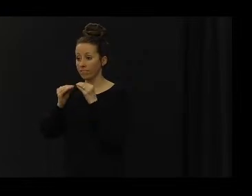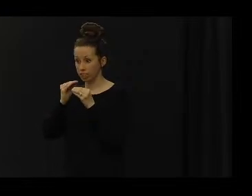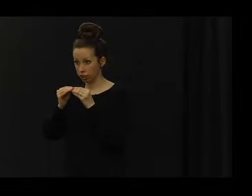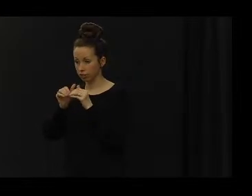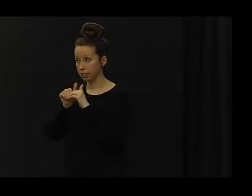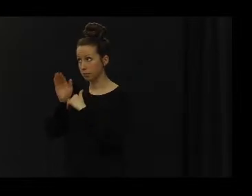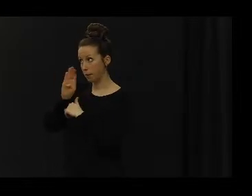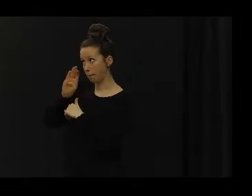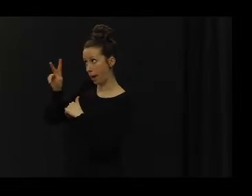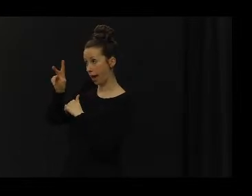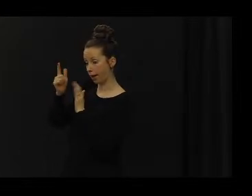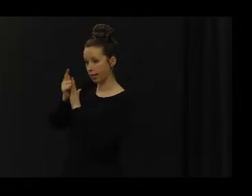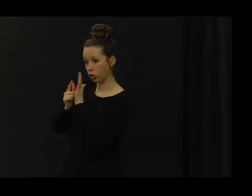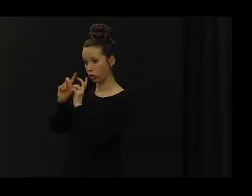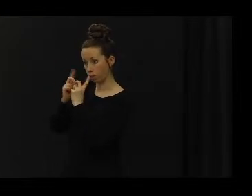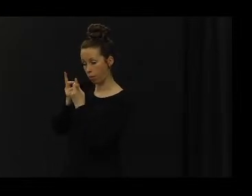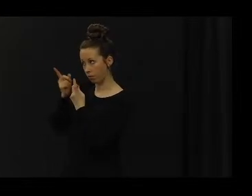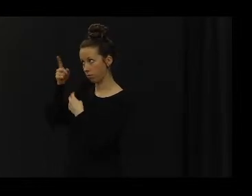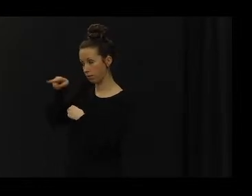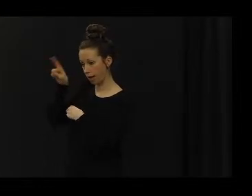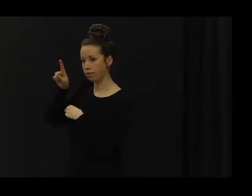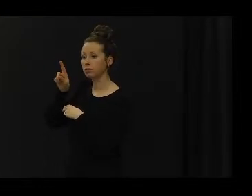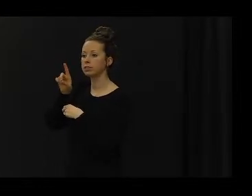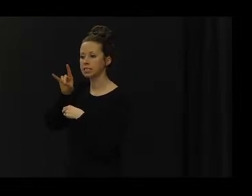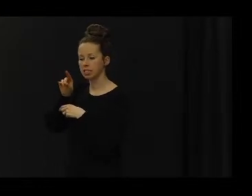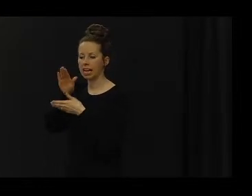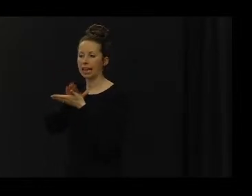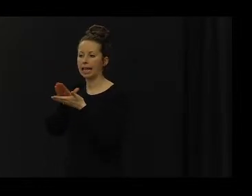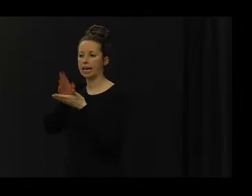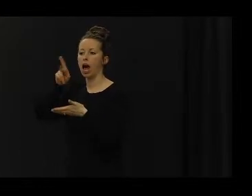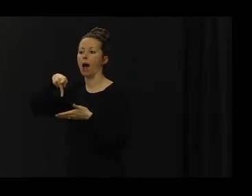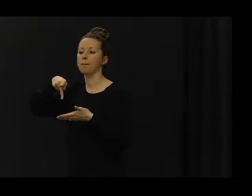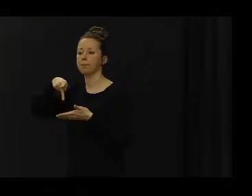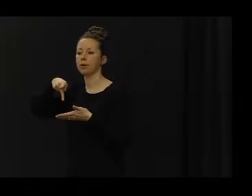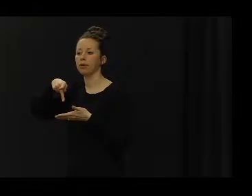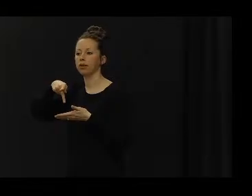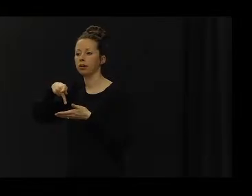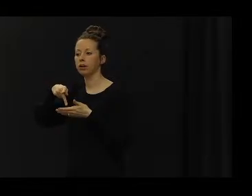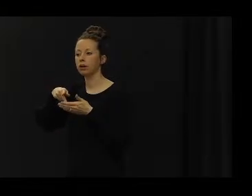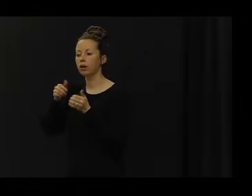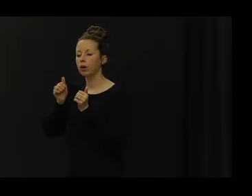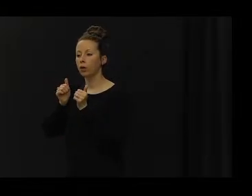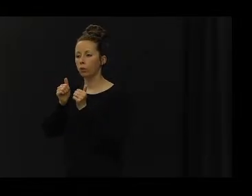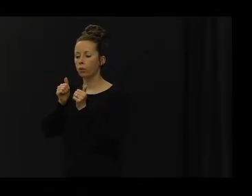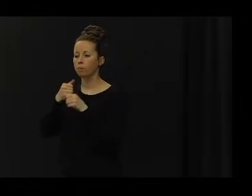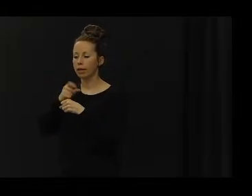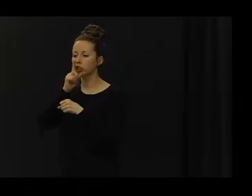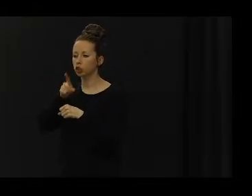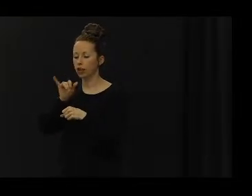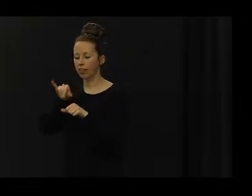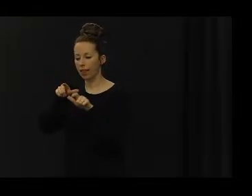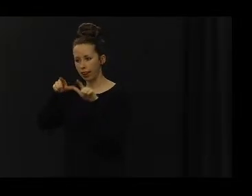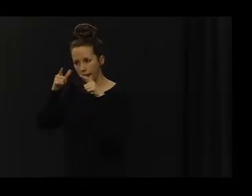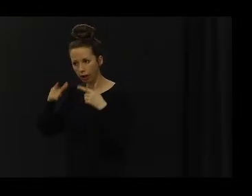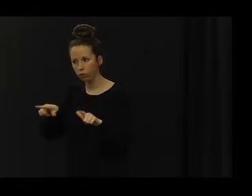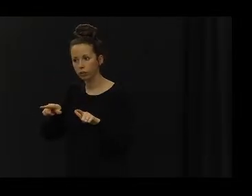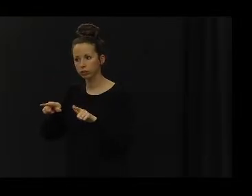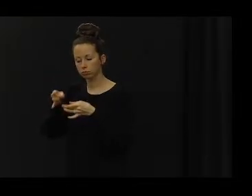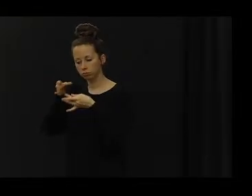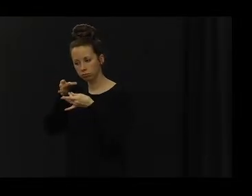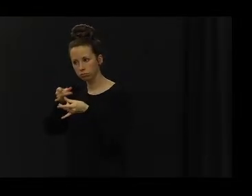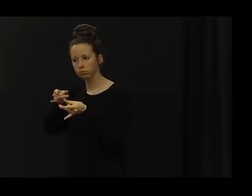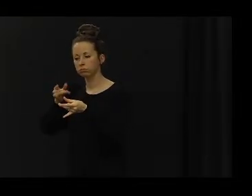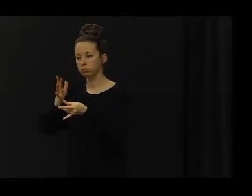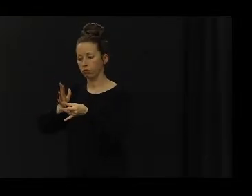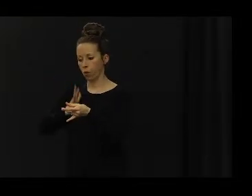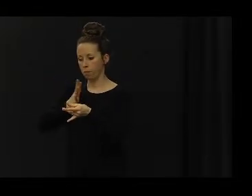department. And then they did a cleanup of the legalese and made sure that the language made sense. It came back to the